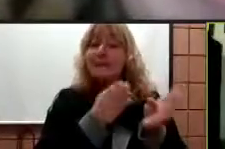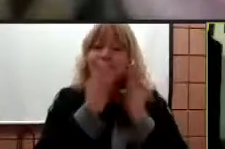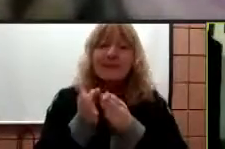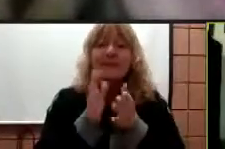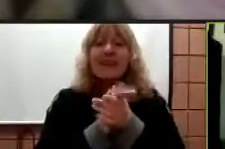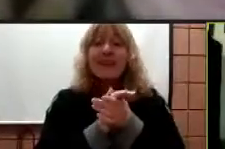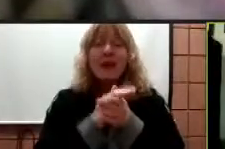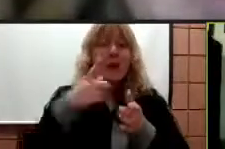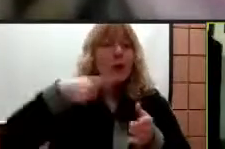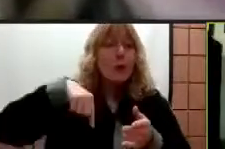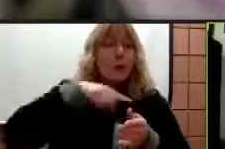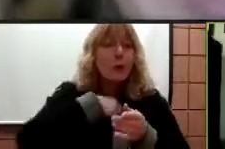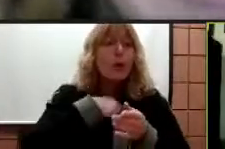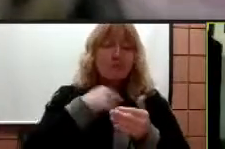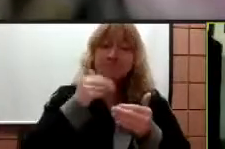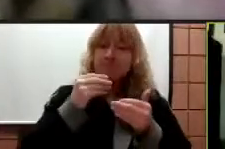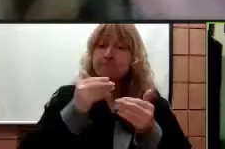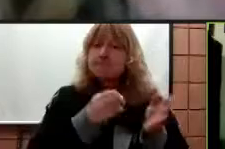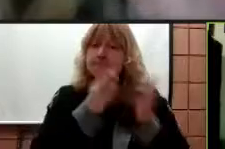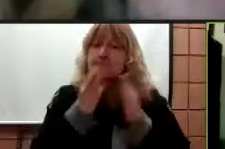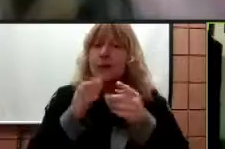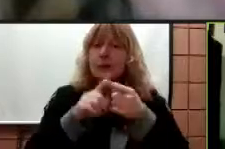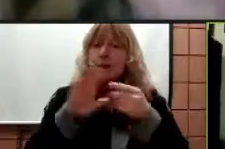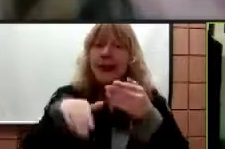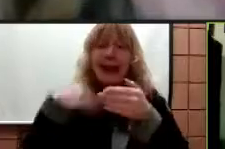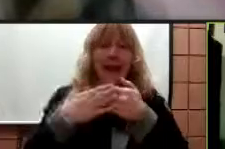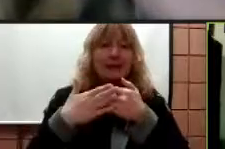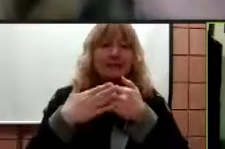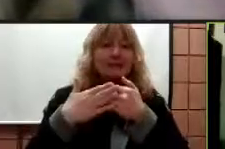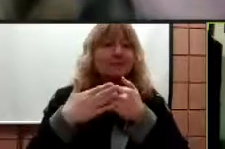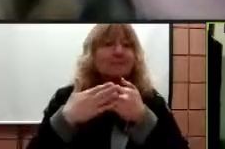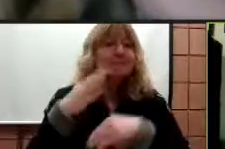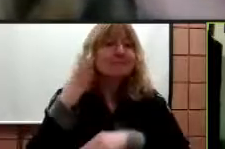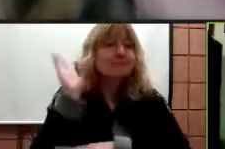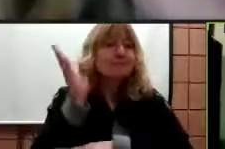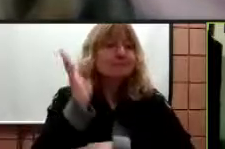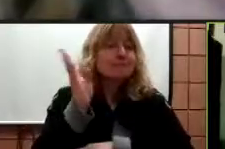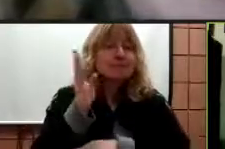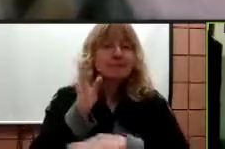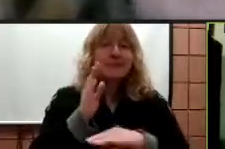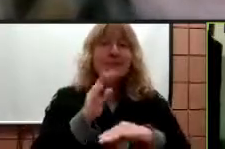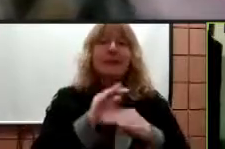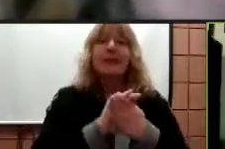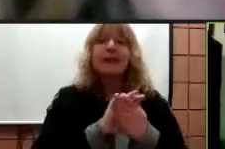are moving on to the next part of our agenda.